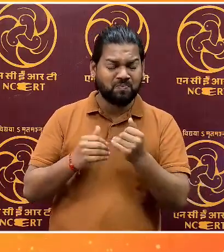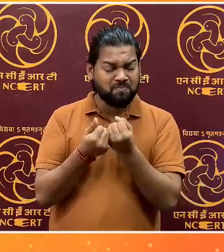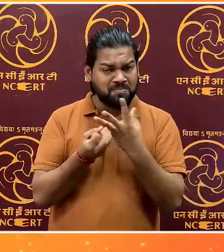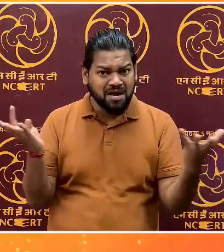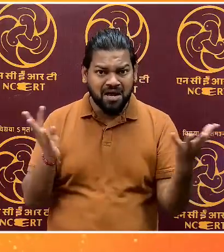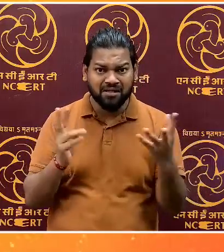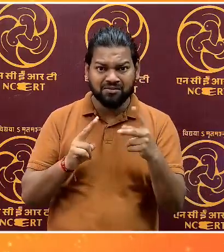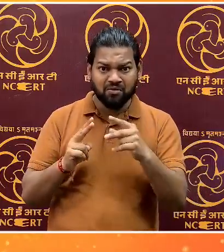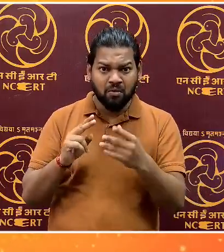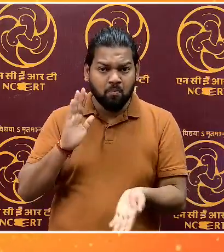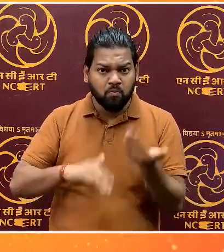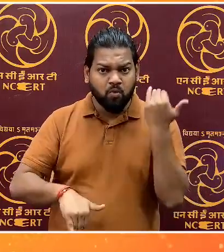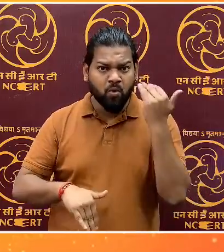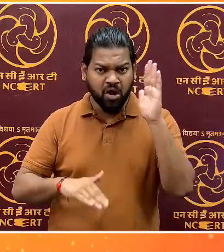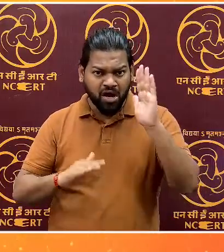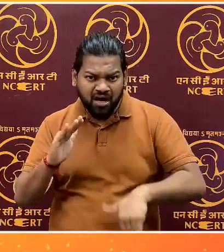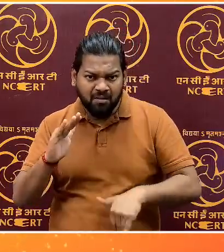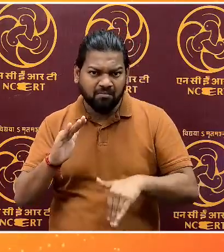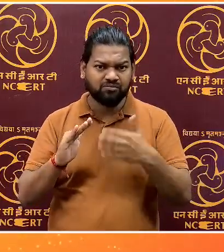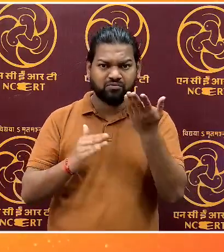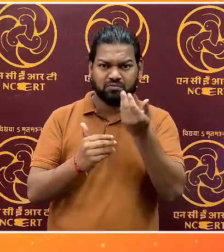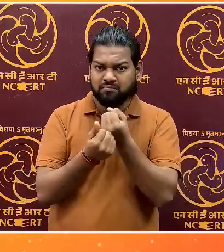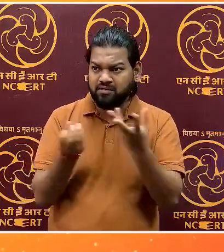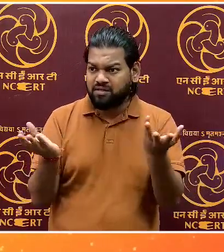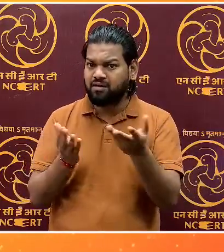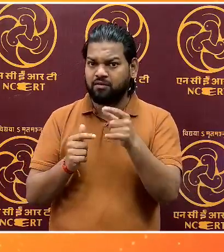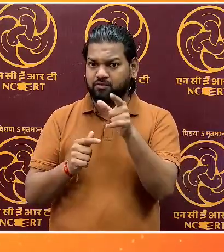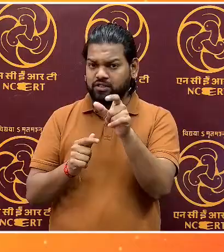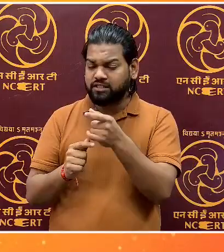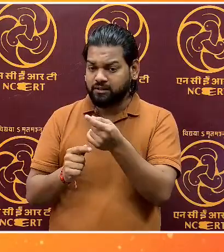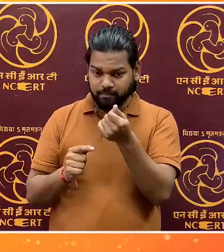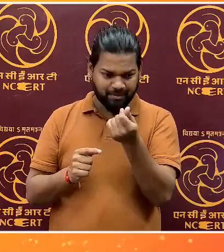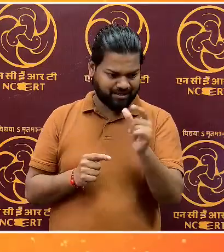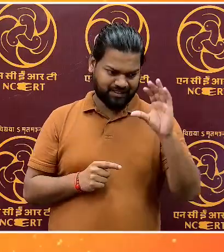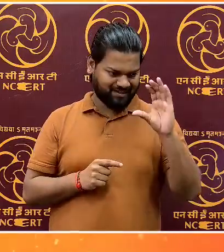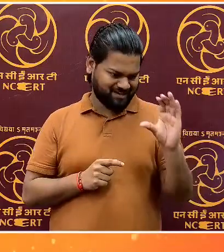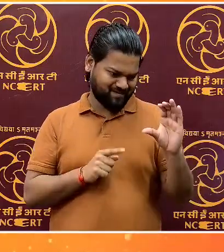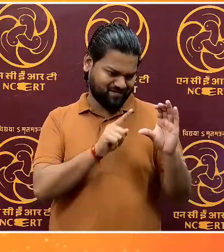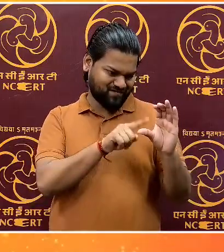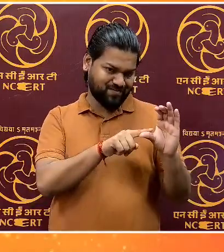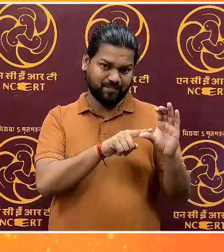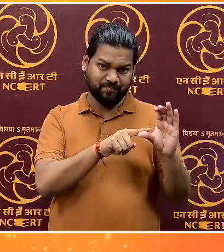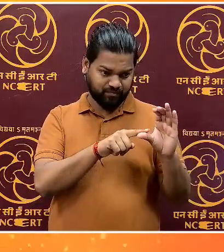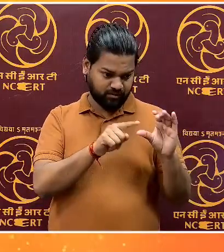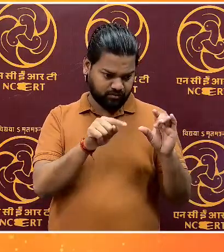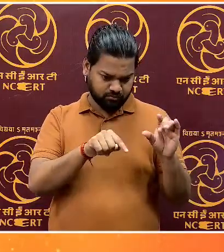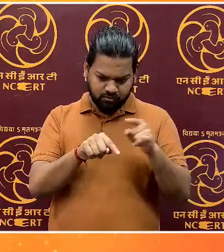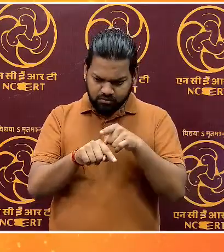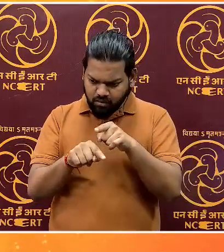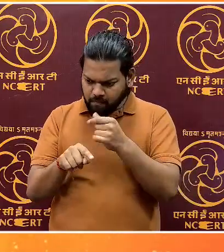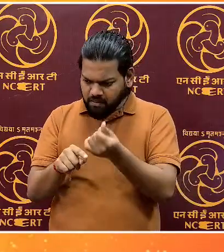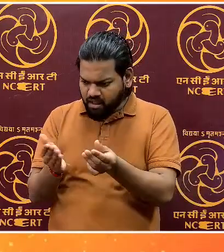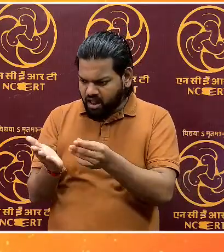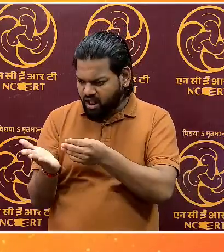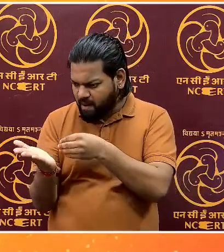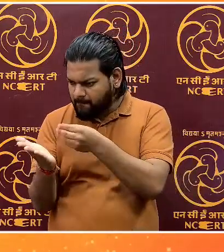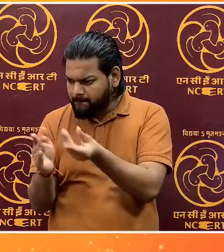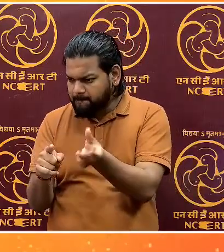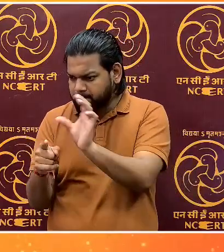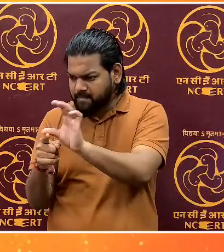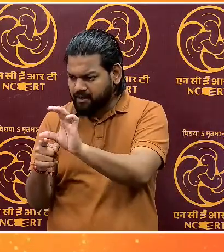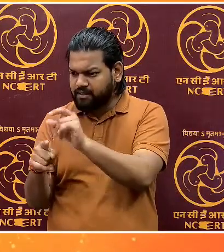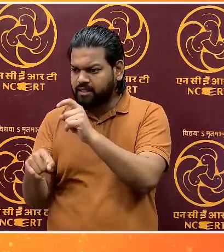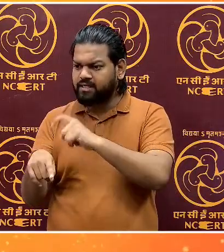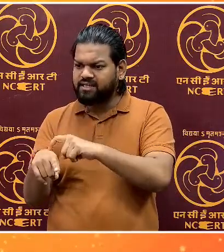across such statements that if we invest a specific amount of money in a specific instrument for a time period of